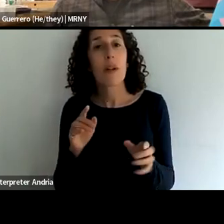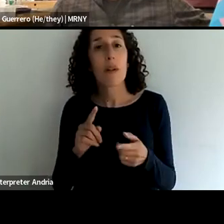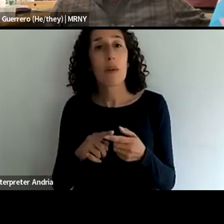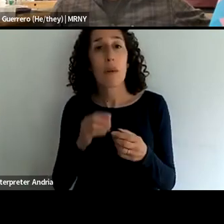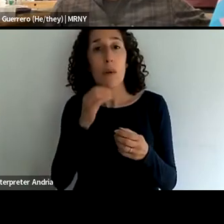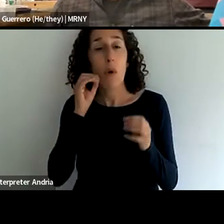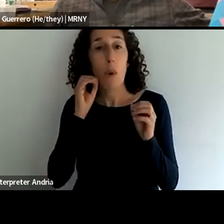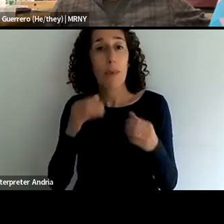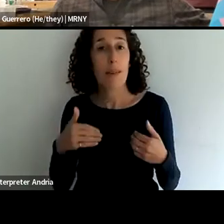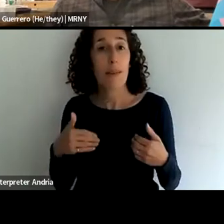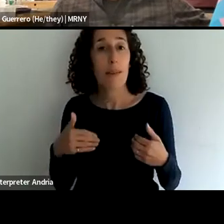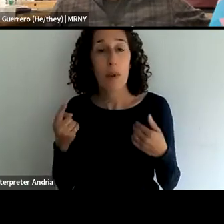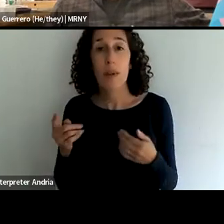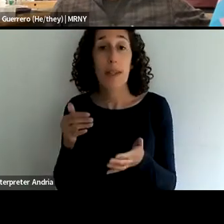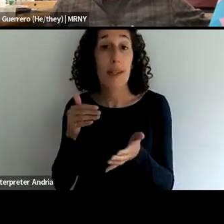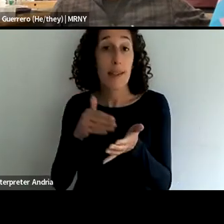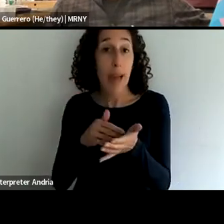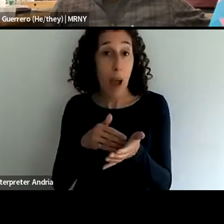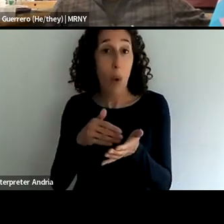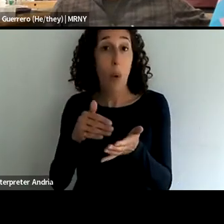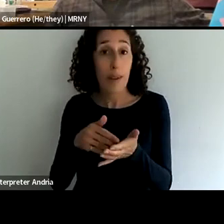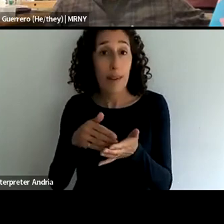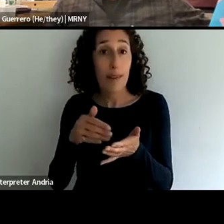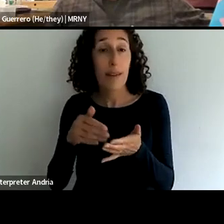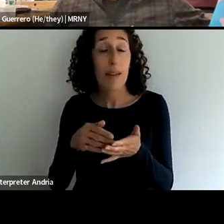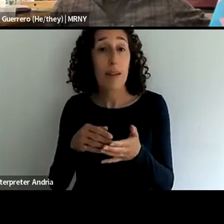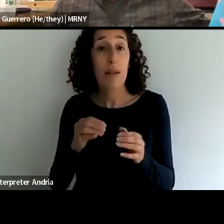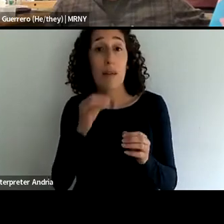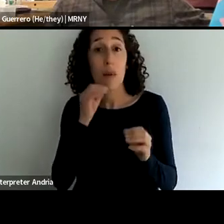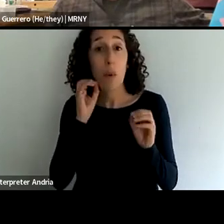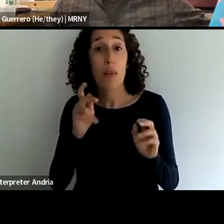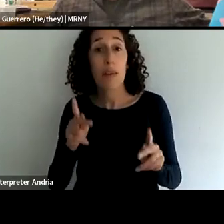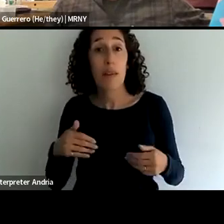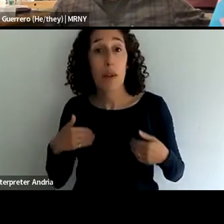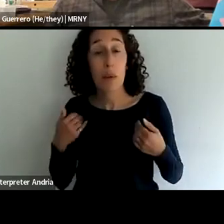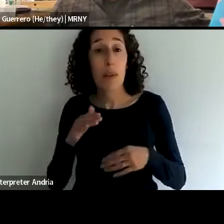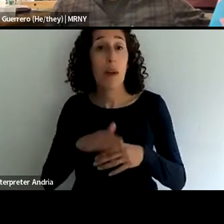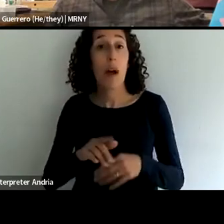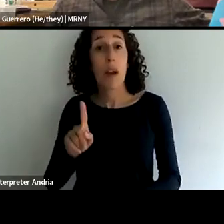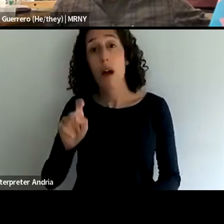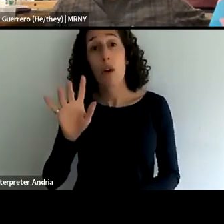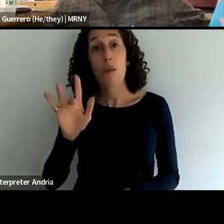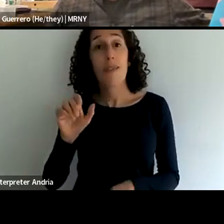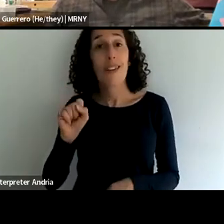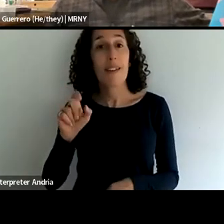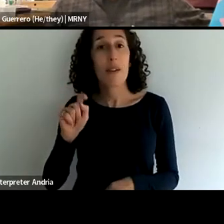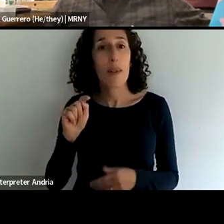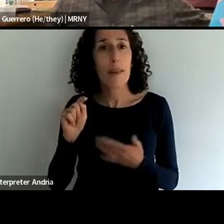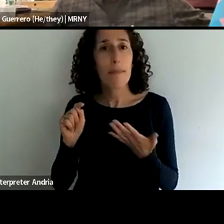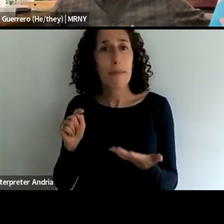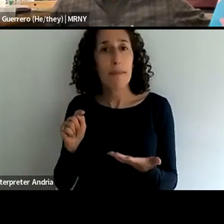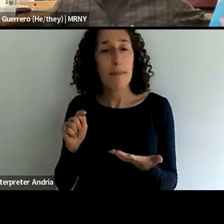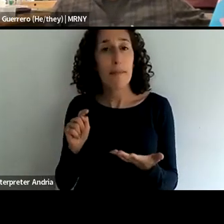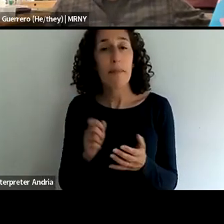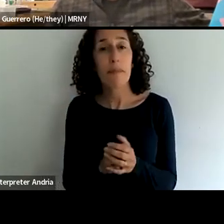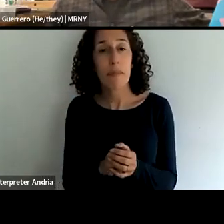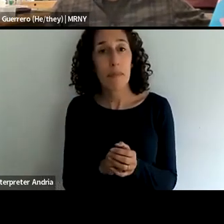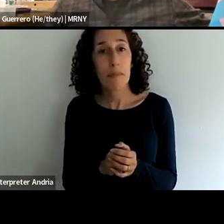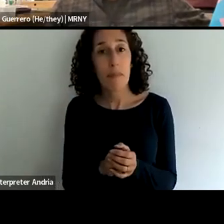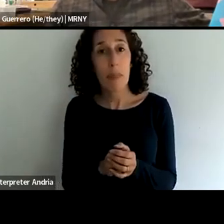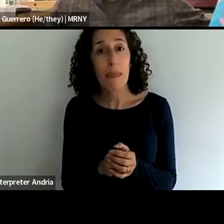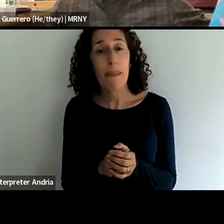the thousands of homeless youth on 125th Street? What is that doing to the sex